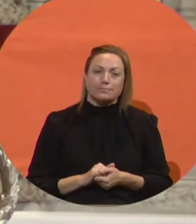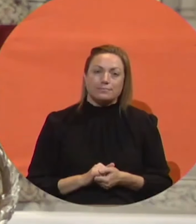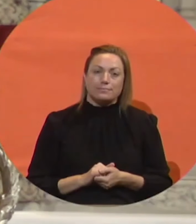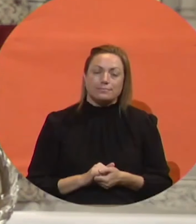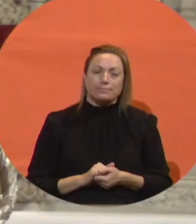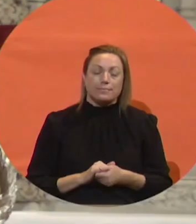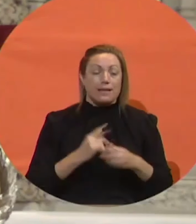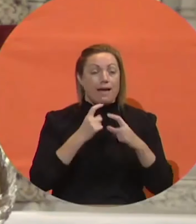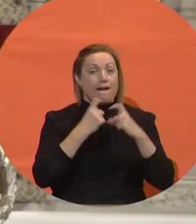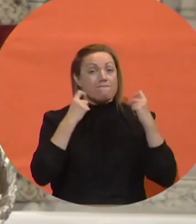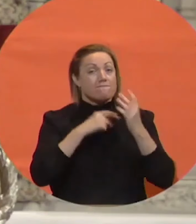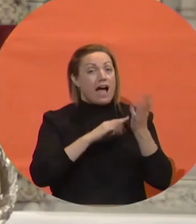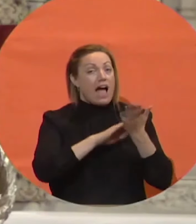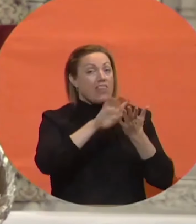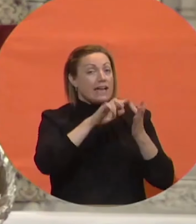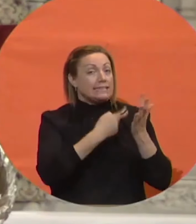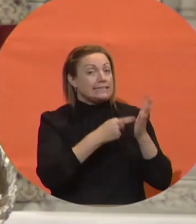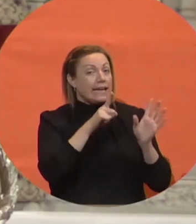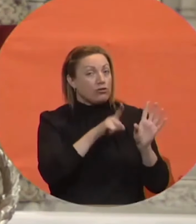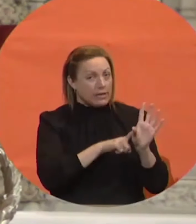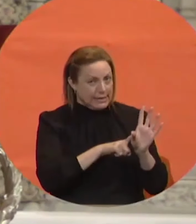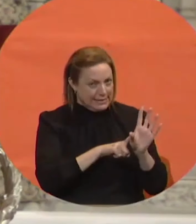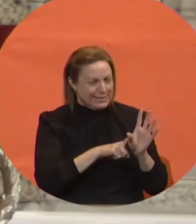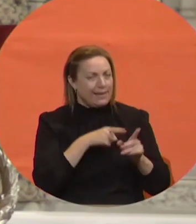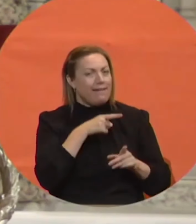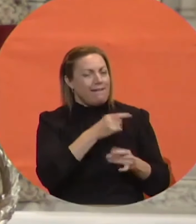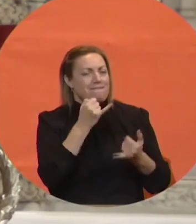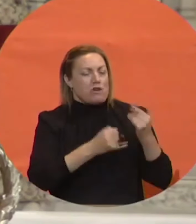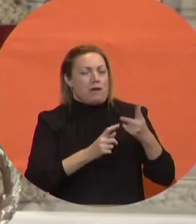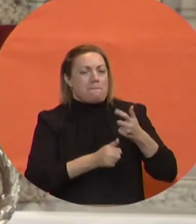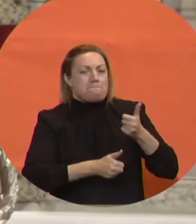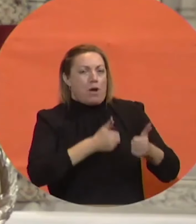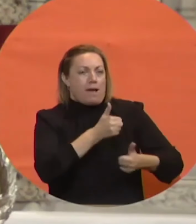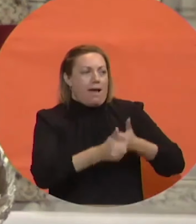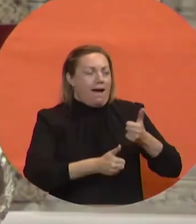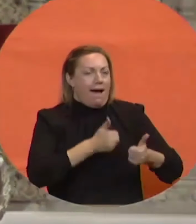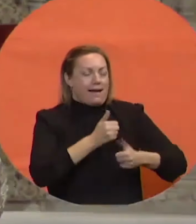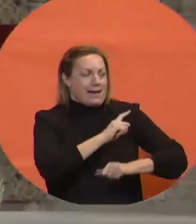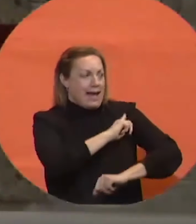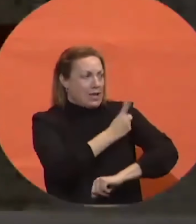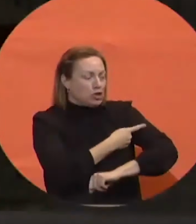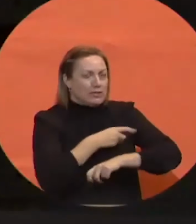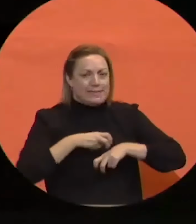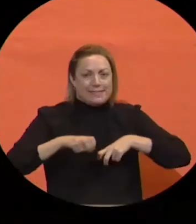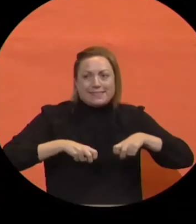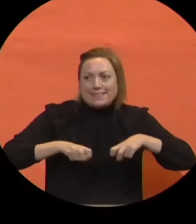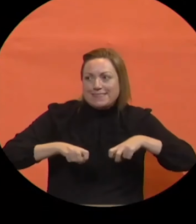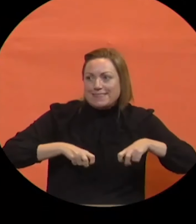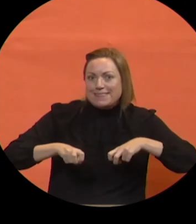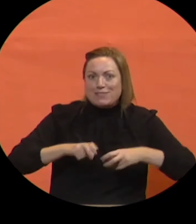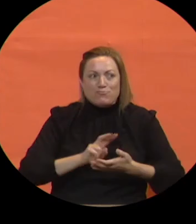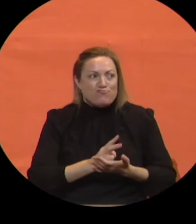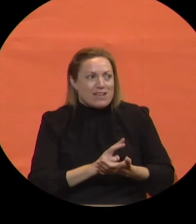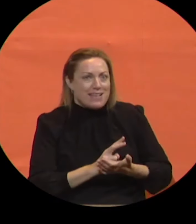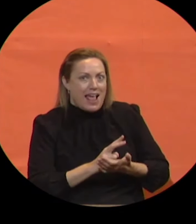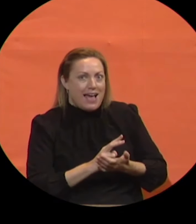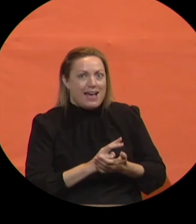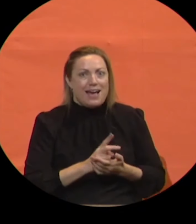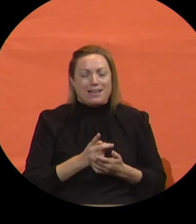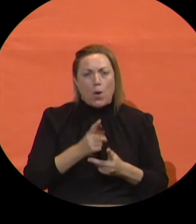Father Terry proved to be a popular, energetic and restless, articulate and